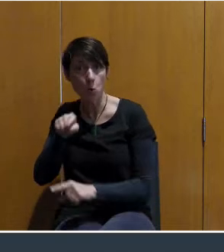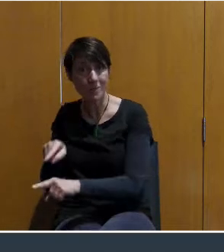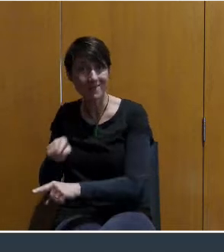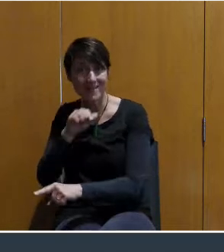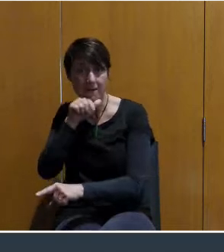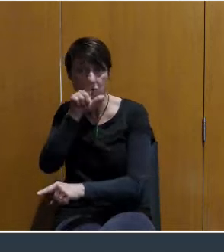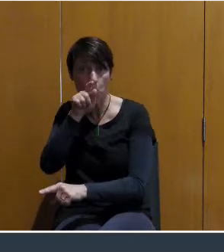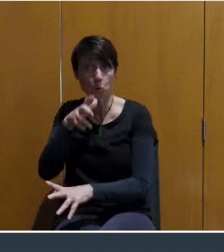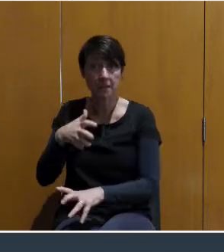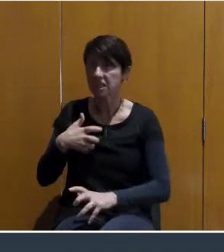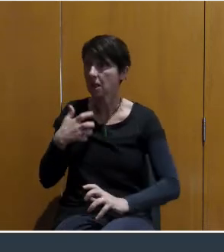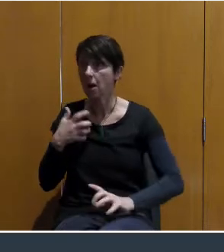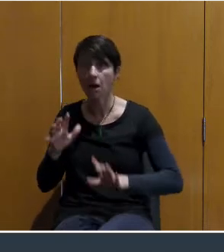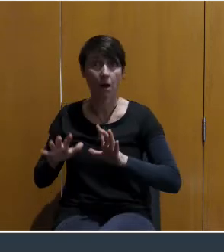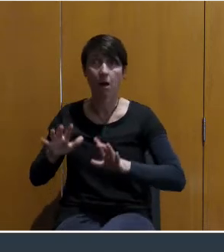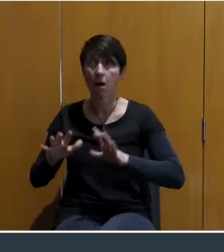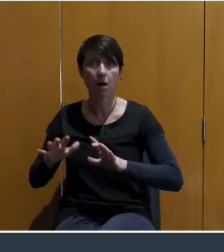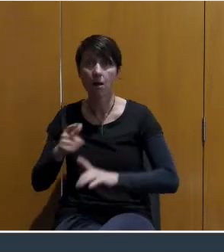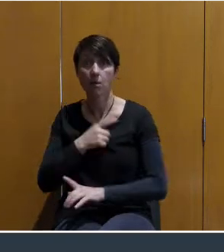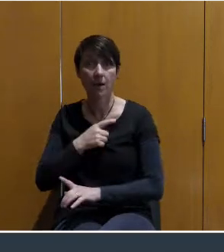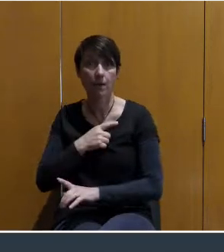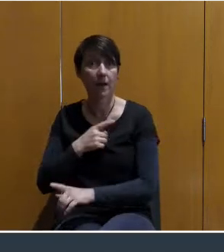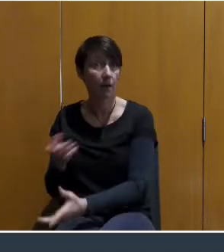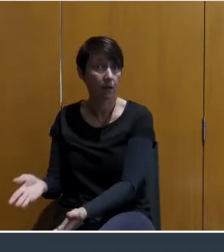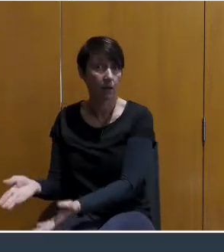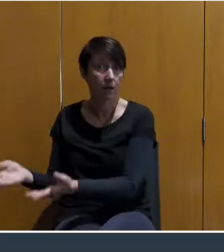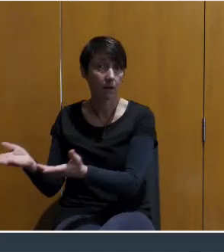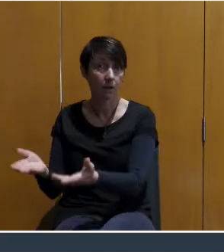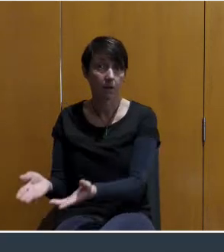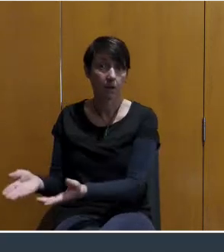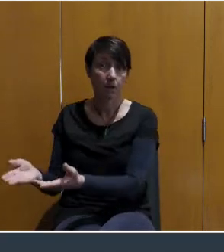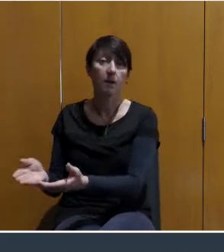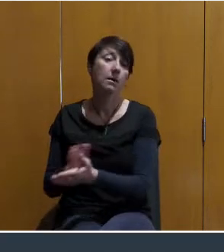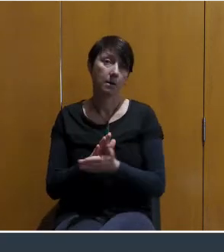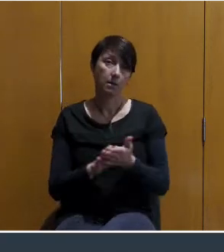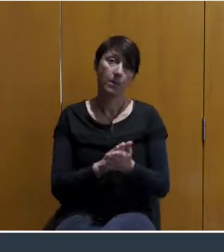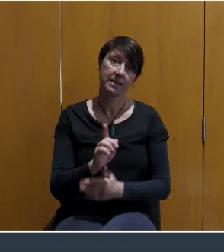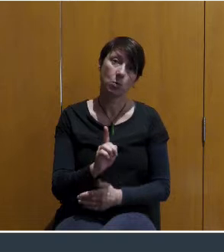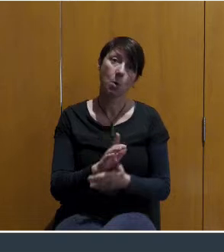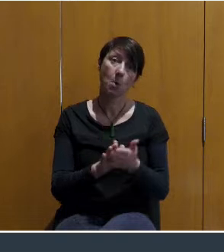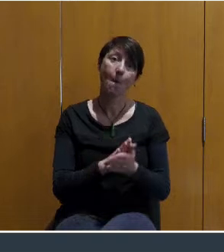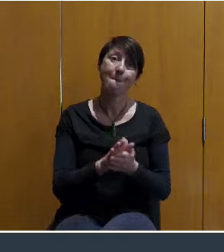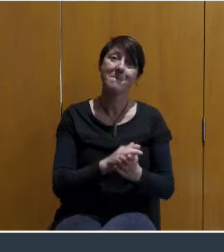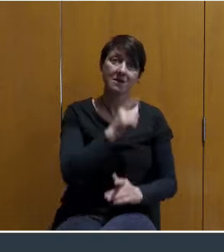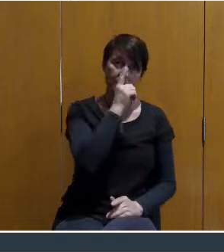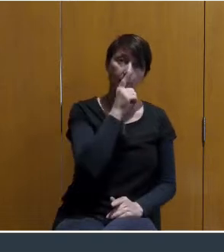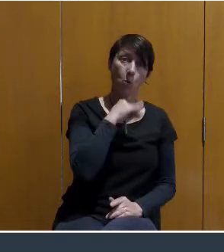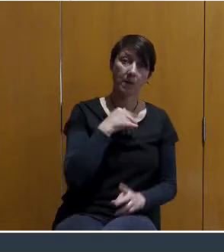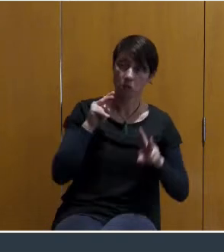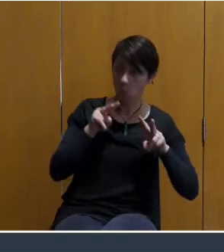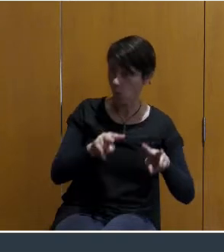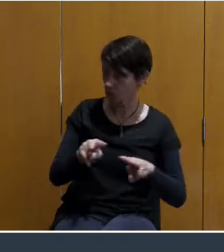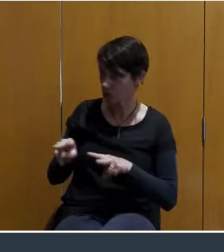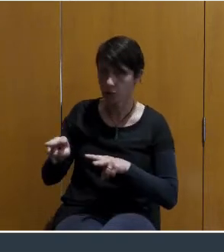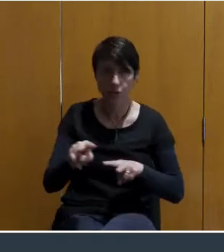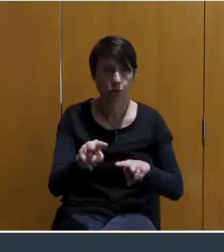something about the requirement of attention and discipline for their dog. So, I